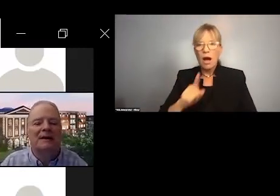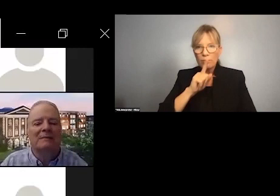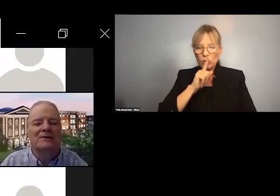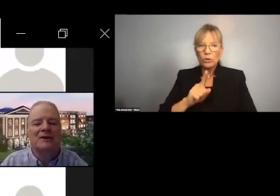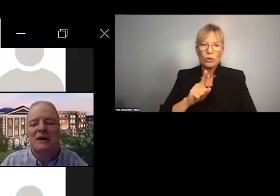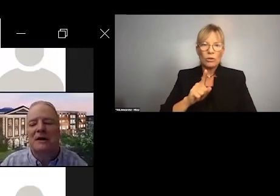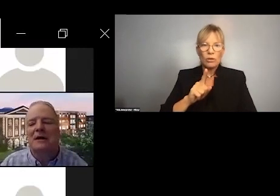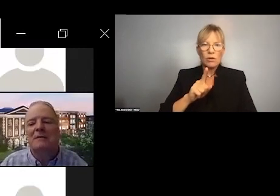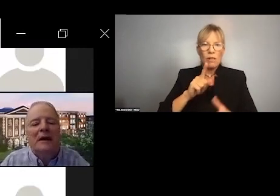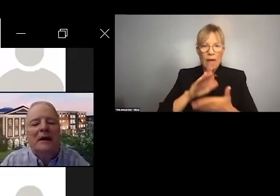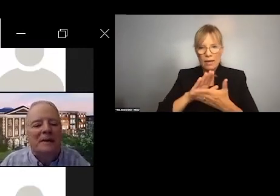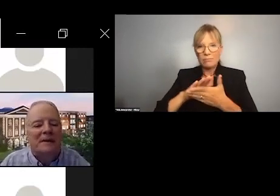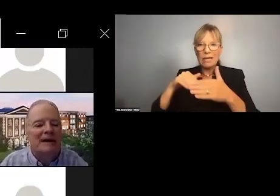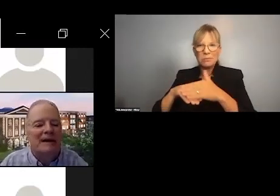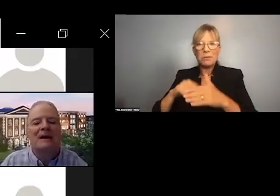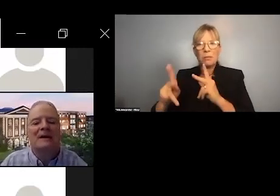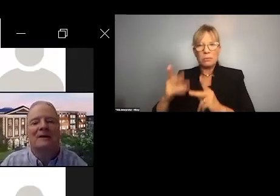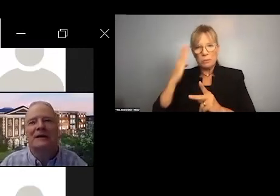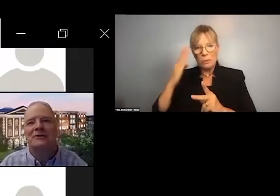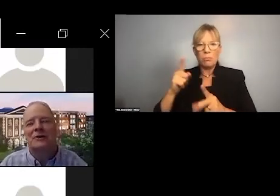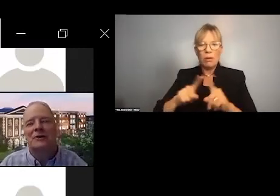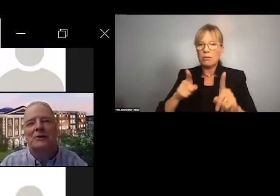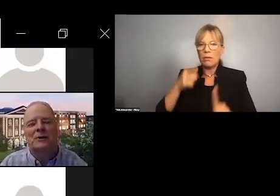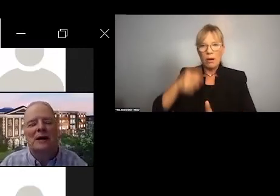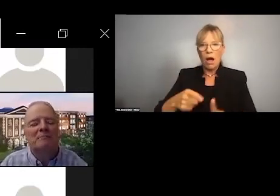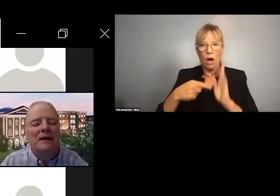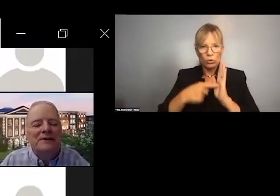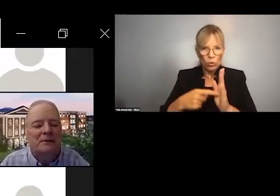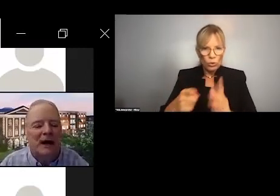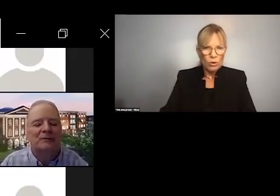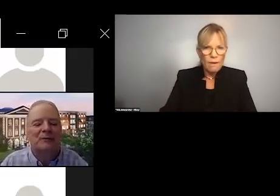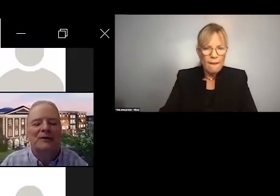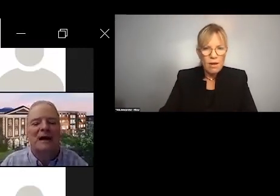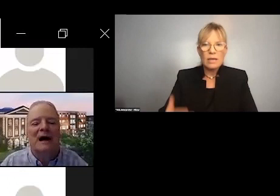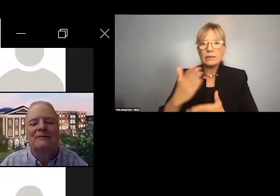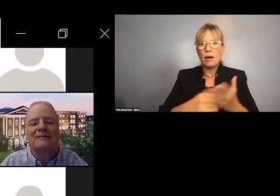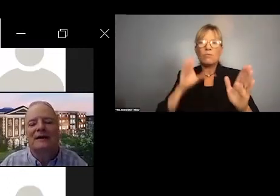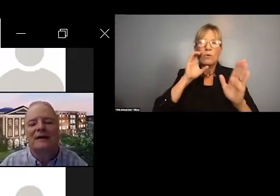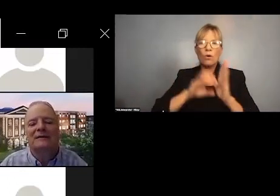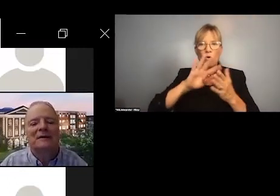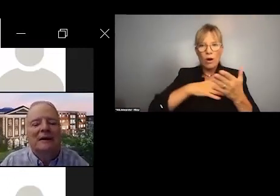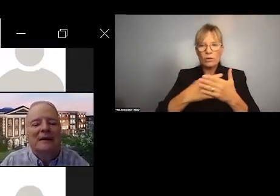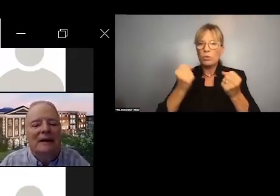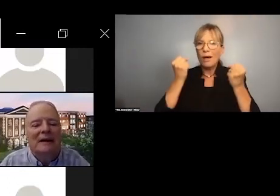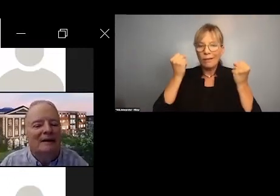the academicians are. But the bottom line is I could show you some graphs with a lot of